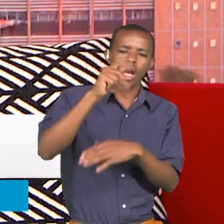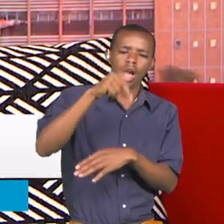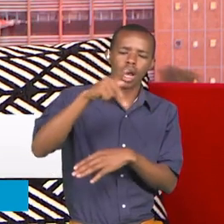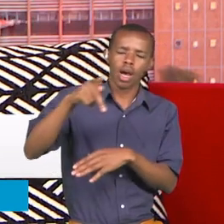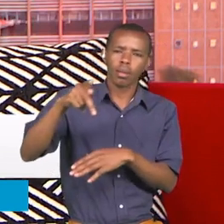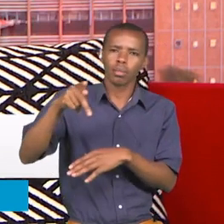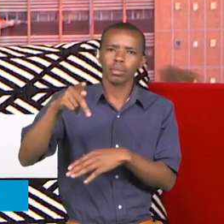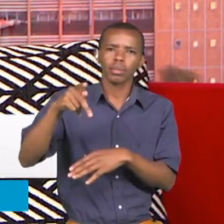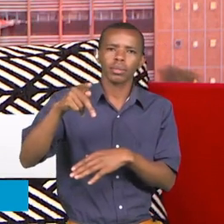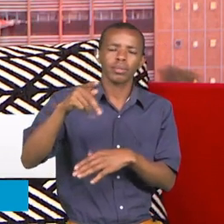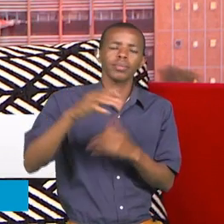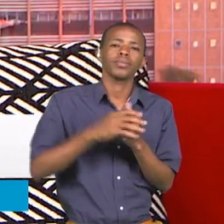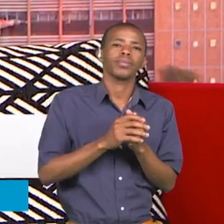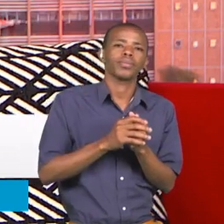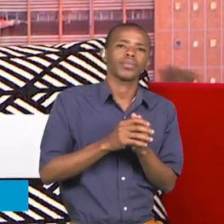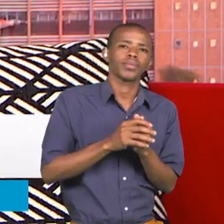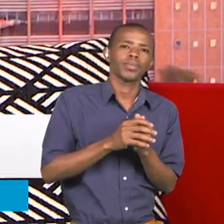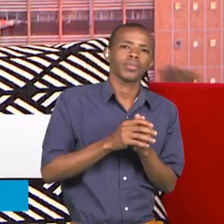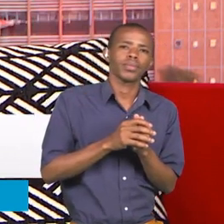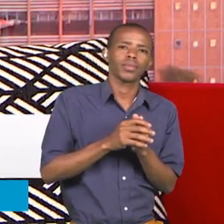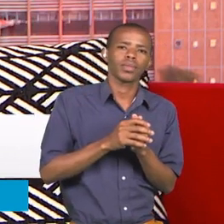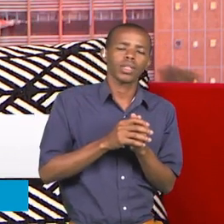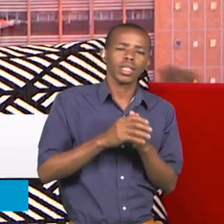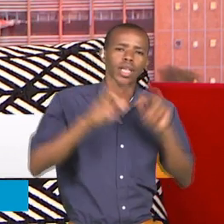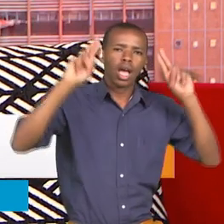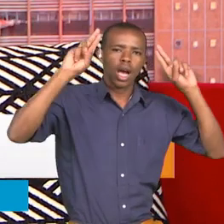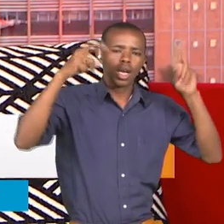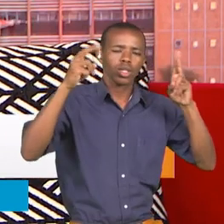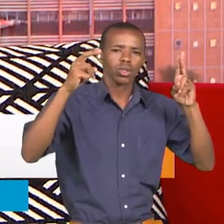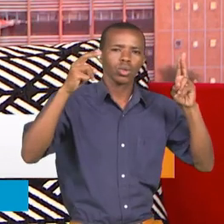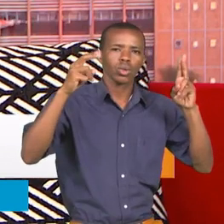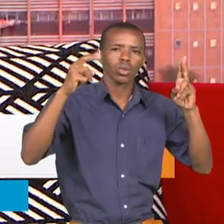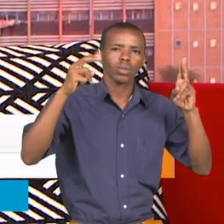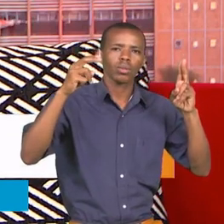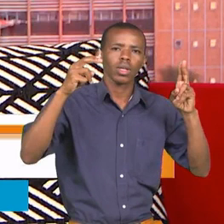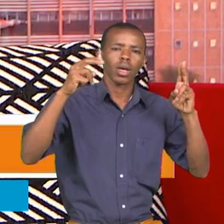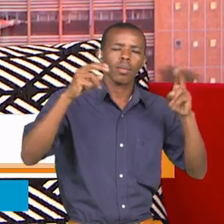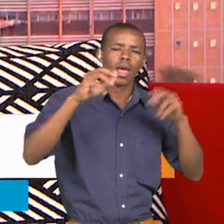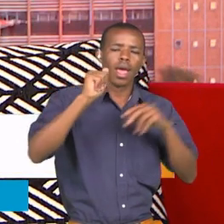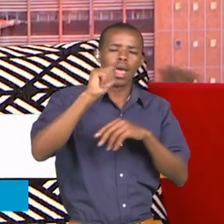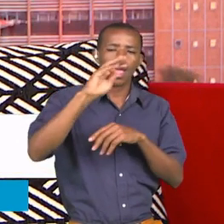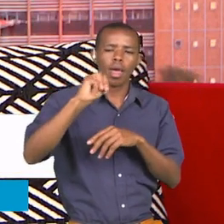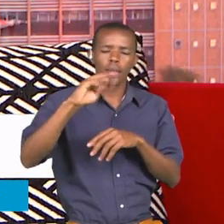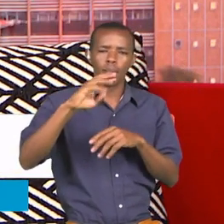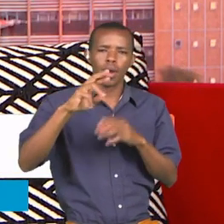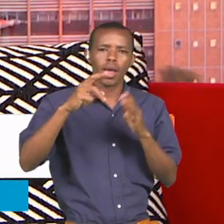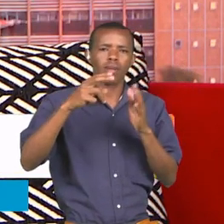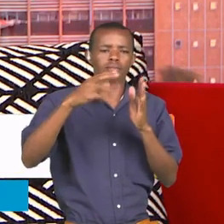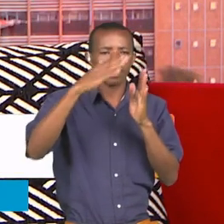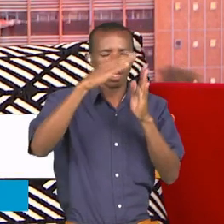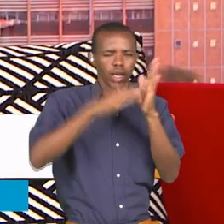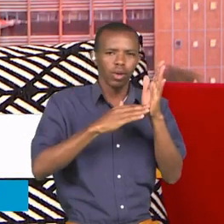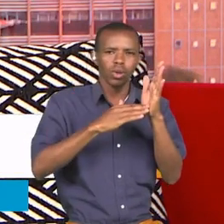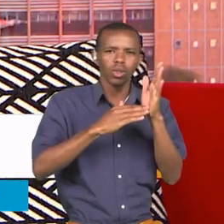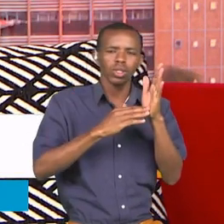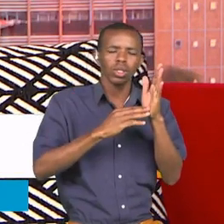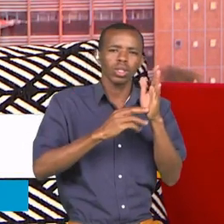music sharing website. So there was an issue with the A&M records about sometime about the